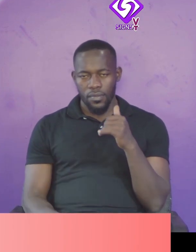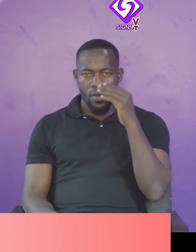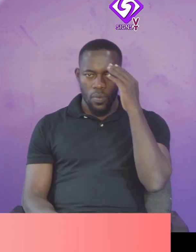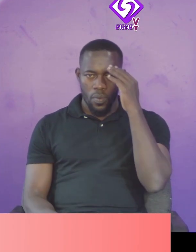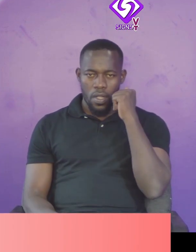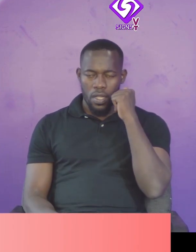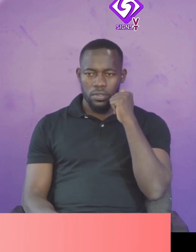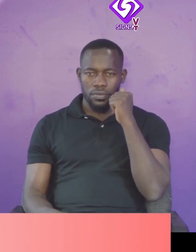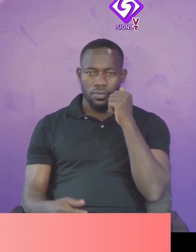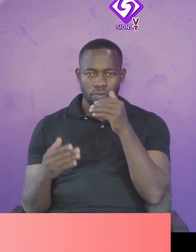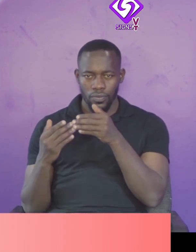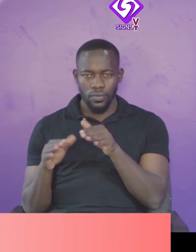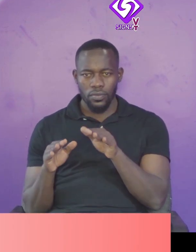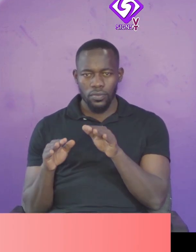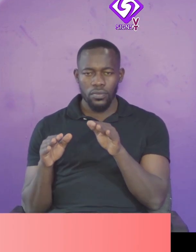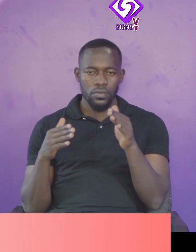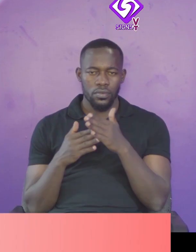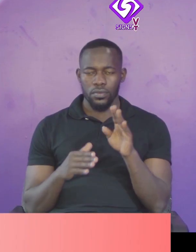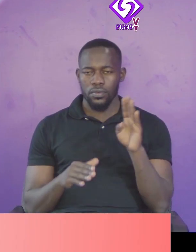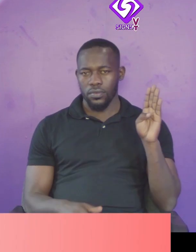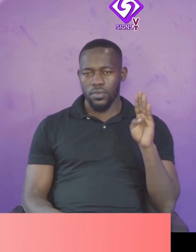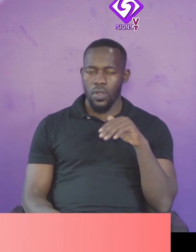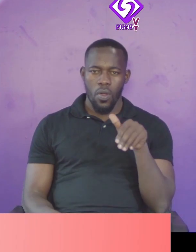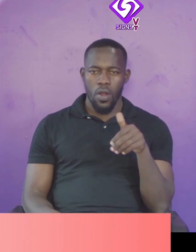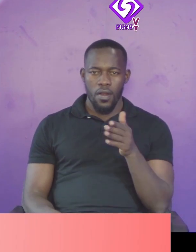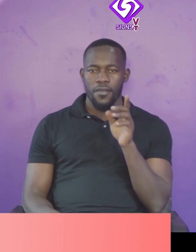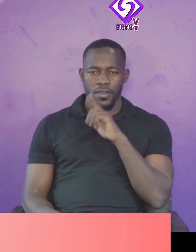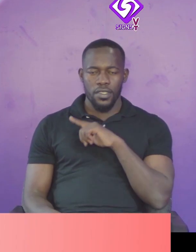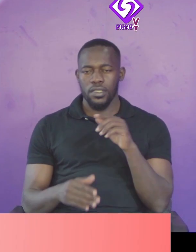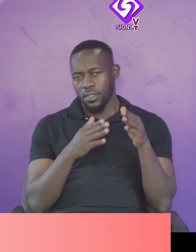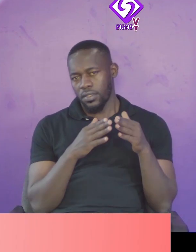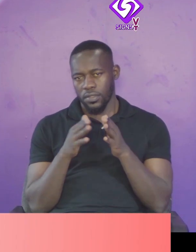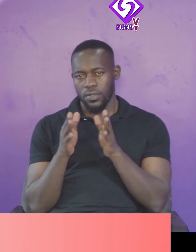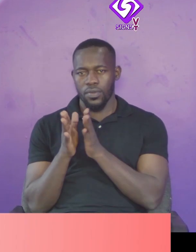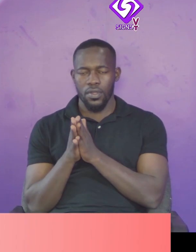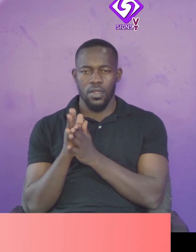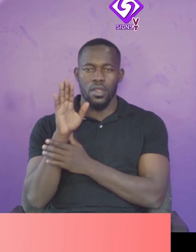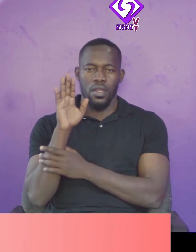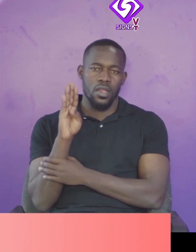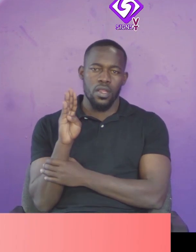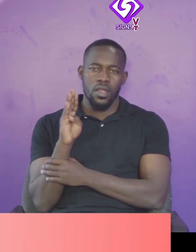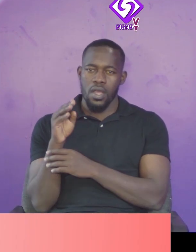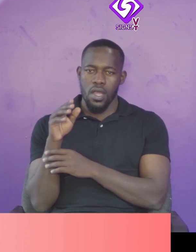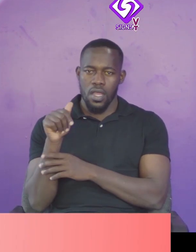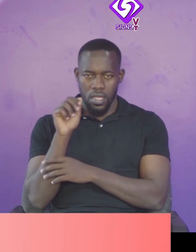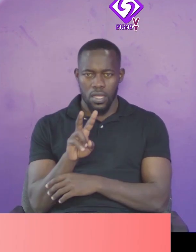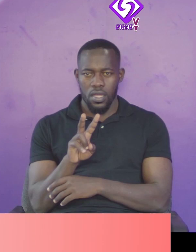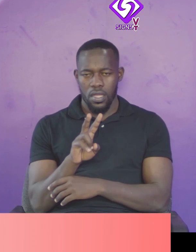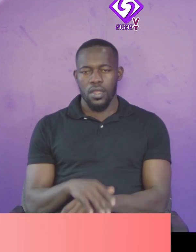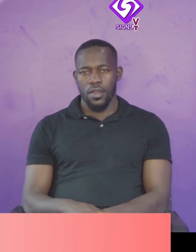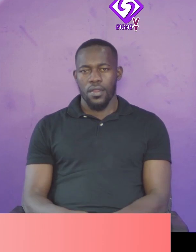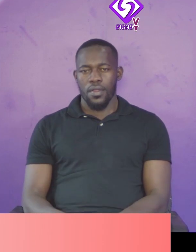against Brentford. So that is the lineup, Arsenal versus Aston Villa this